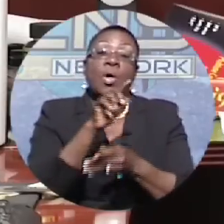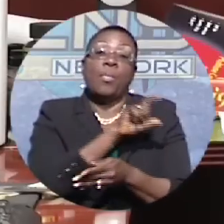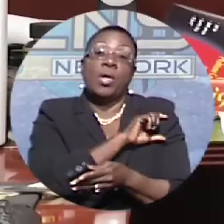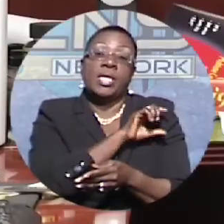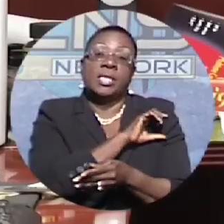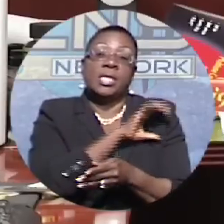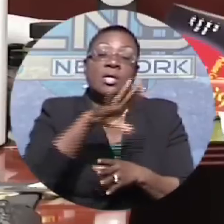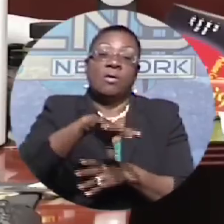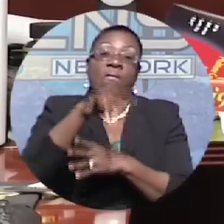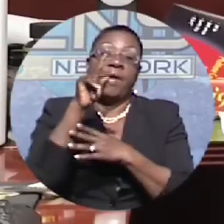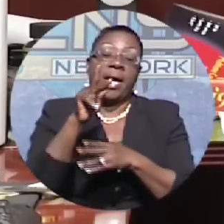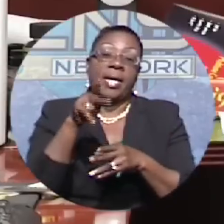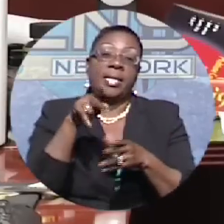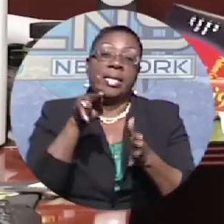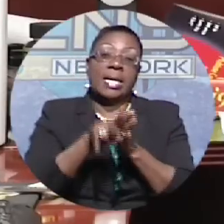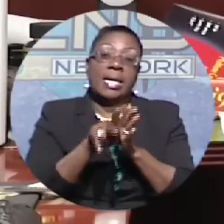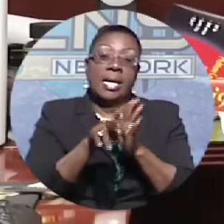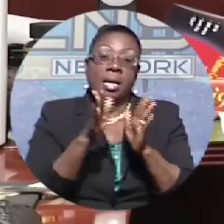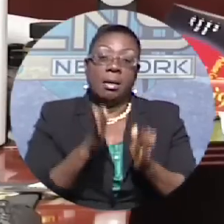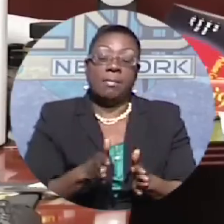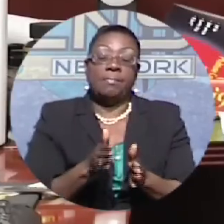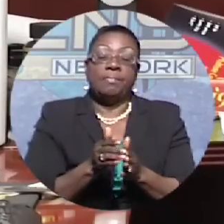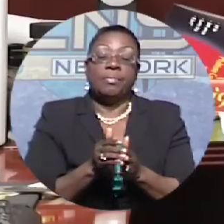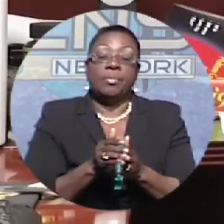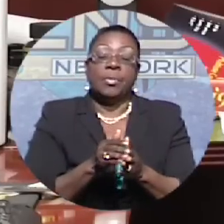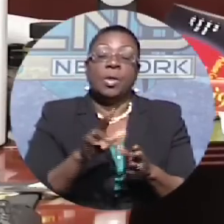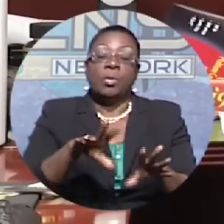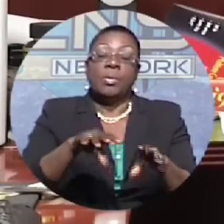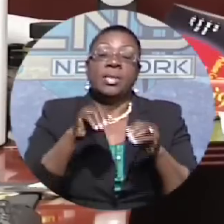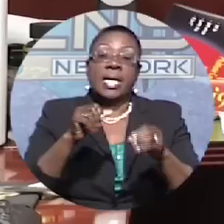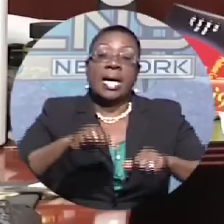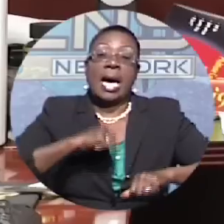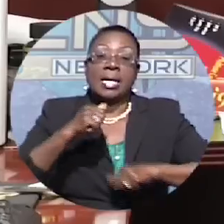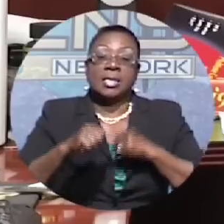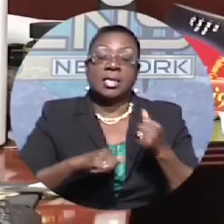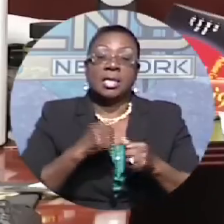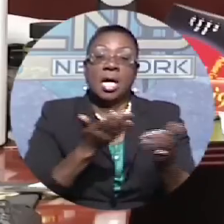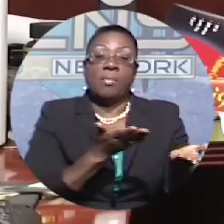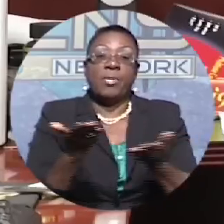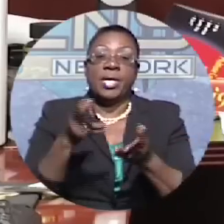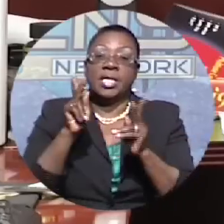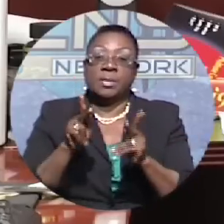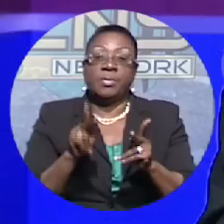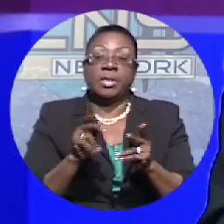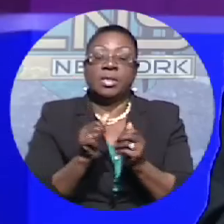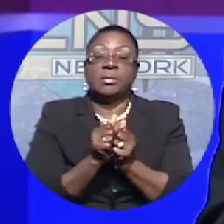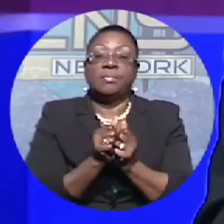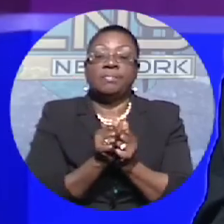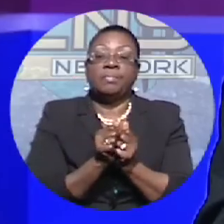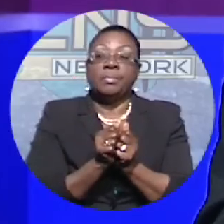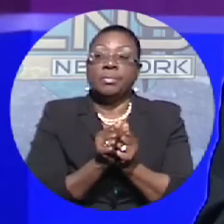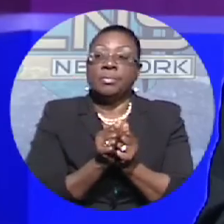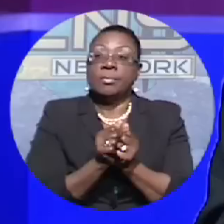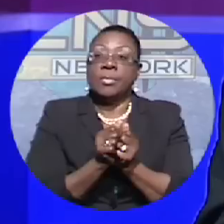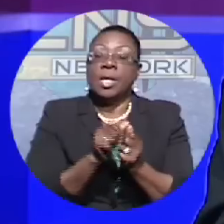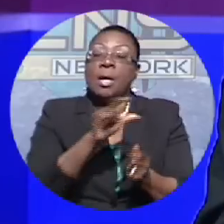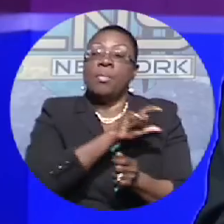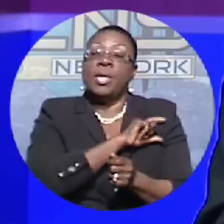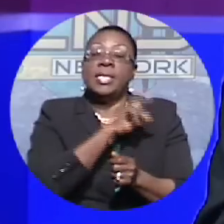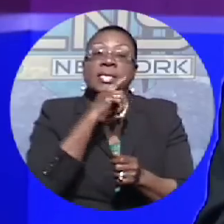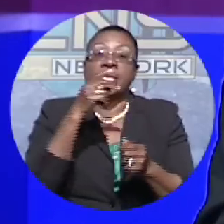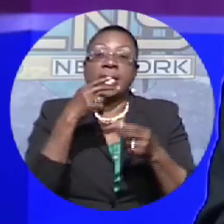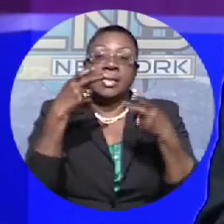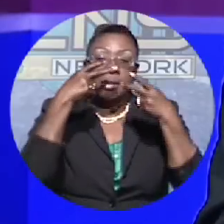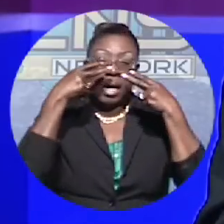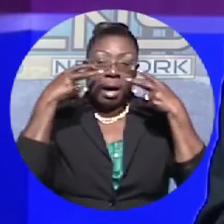to reach out to us. And we would definitely take action and try to bring this to closure. Police say armed robberies